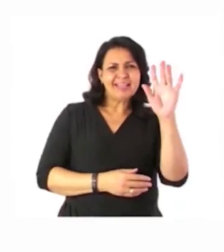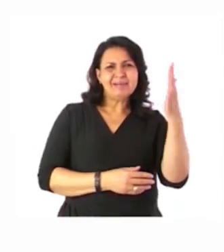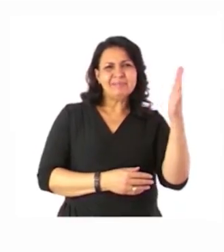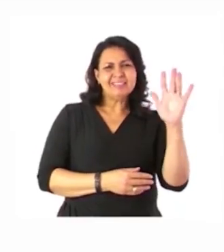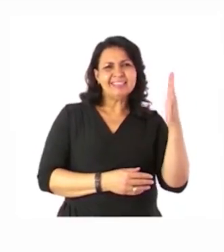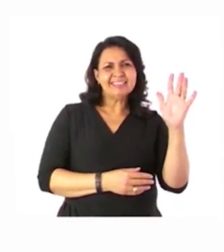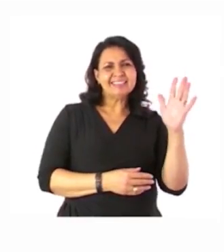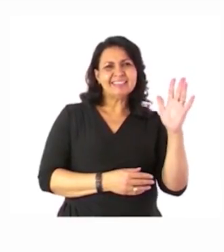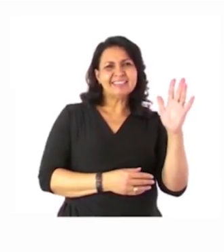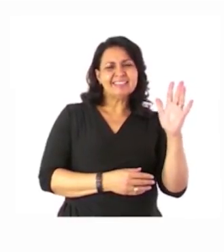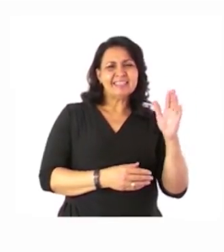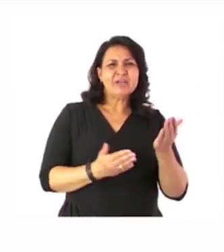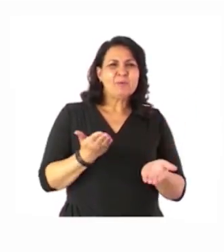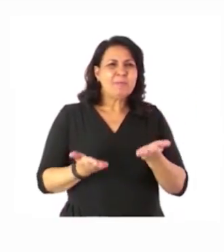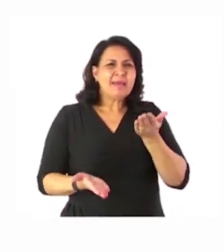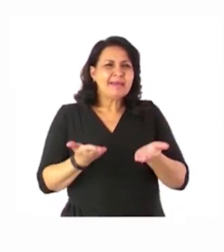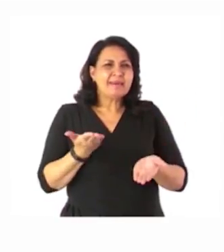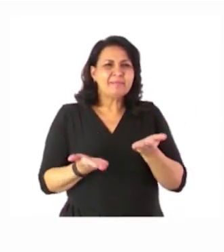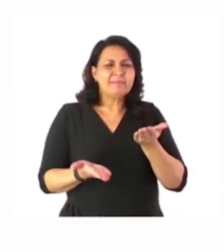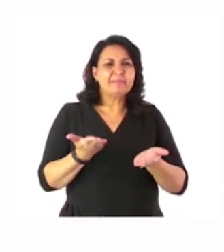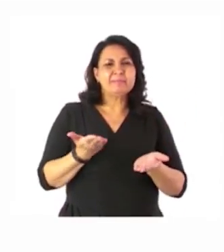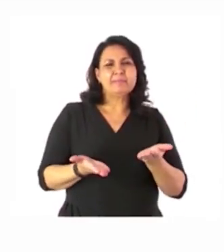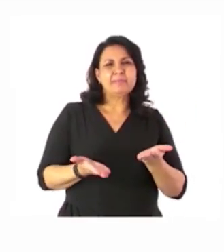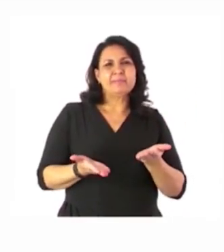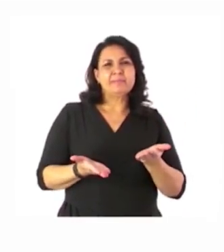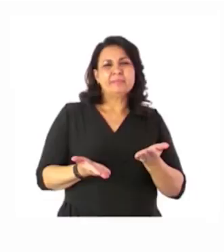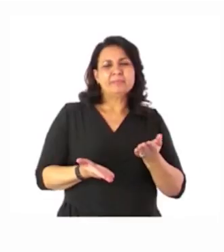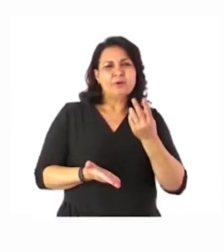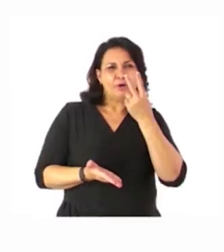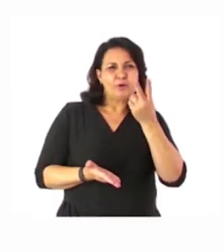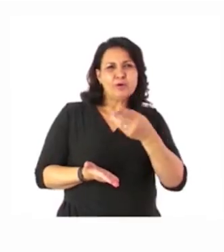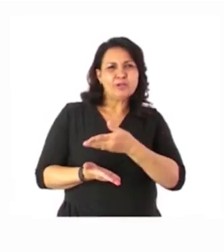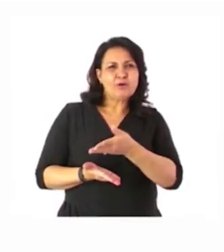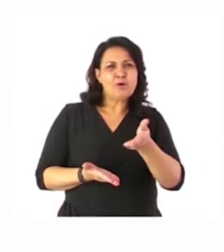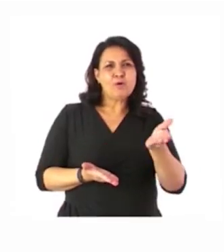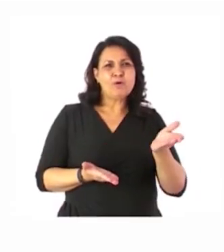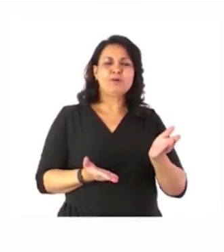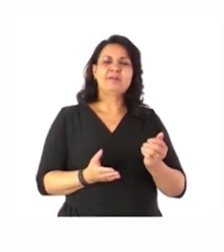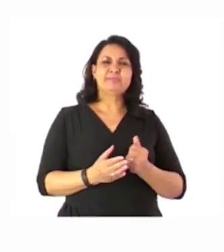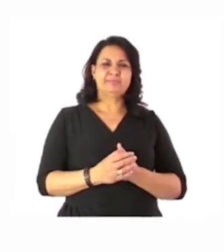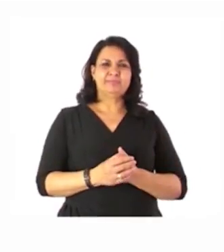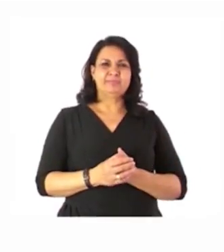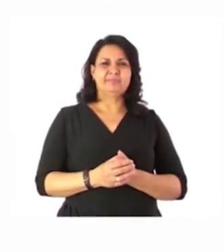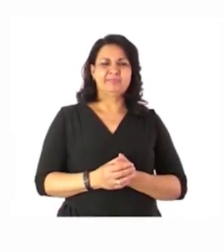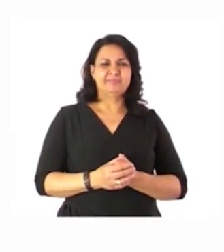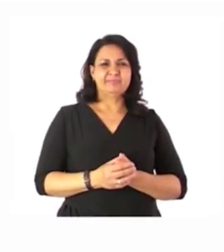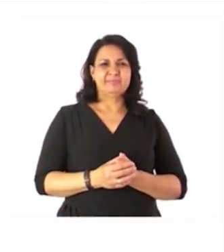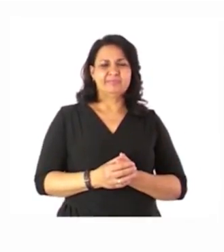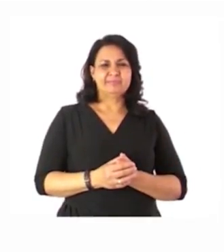and compare them look at all the pictures colors carefully